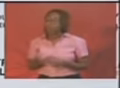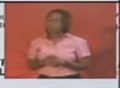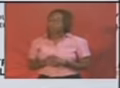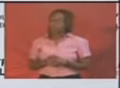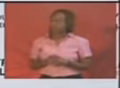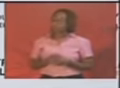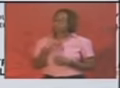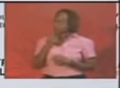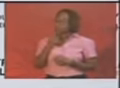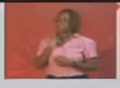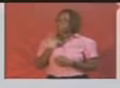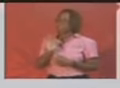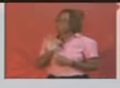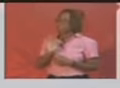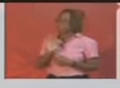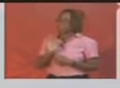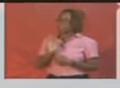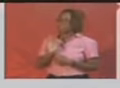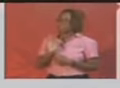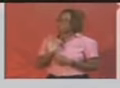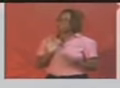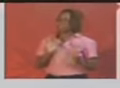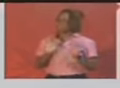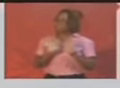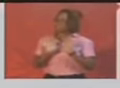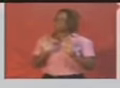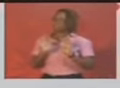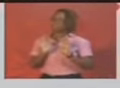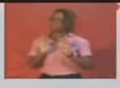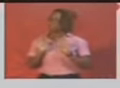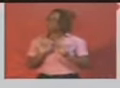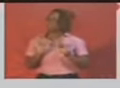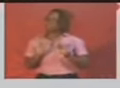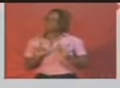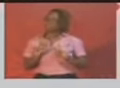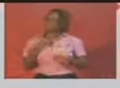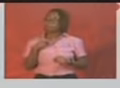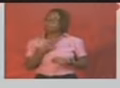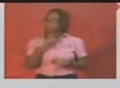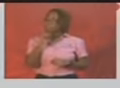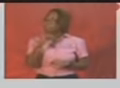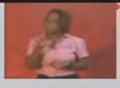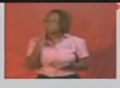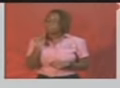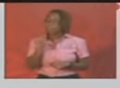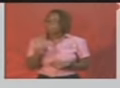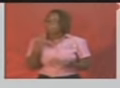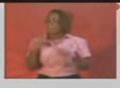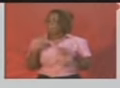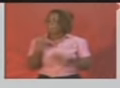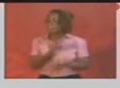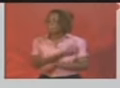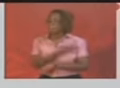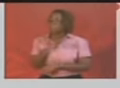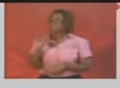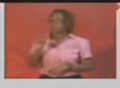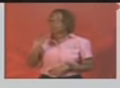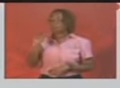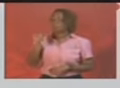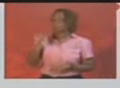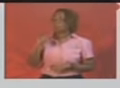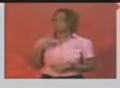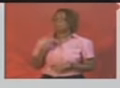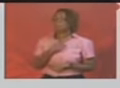have as a country is that you have to provide a PCR test 72 hours before you actually board the aircraft to come